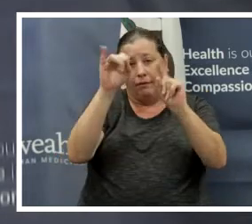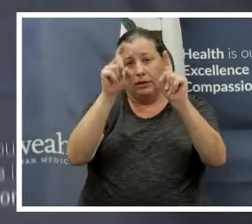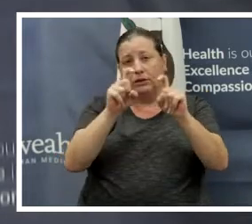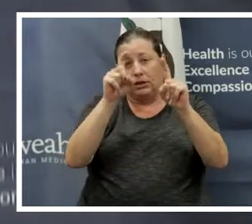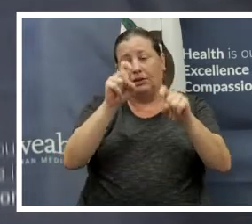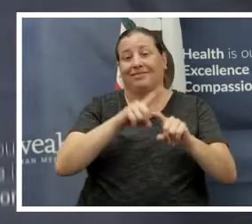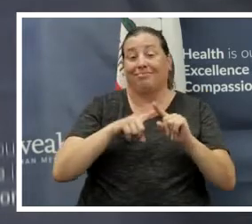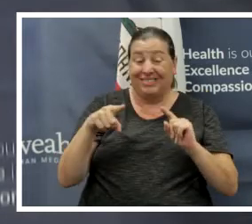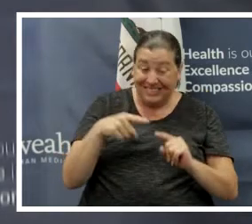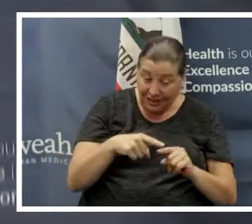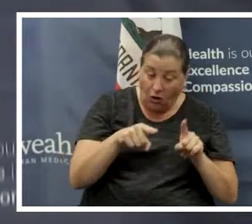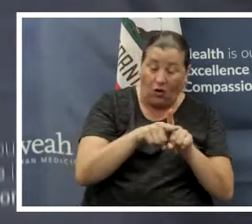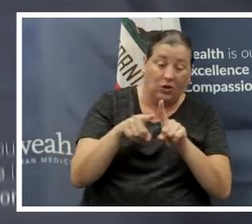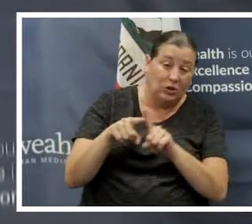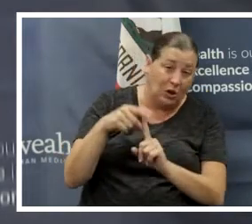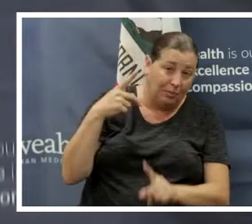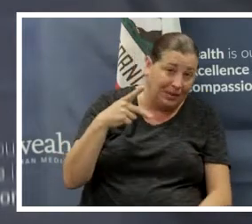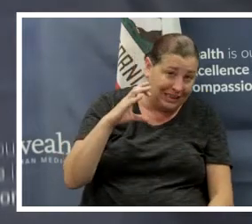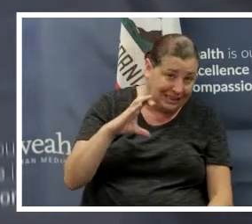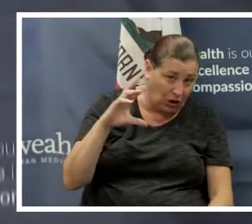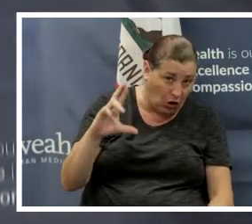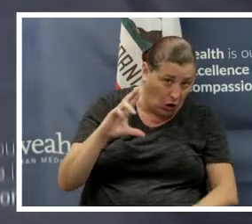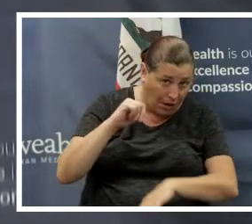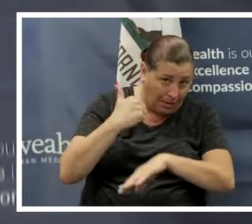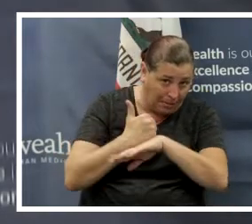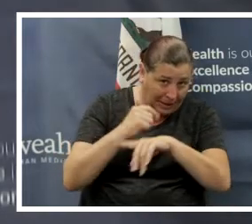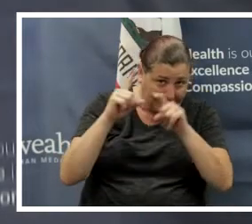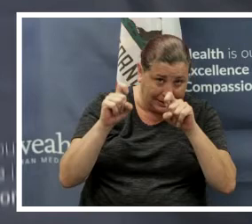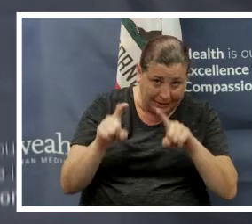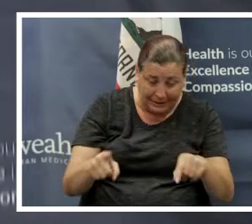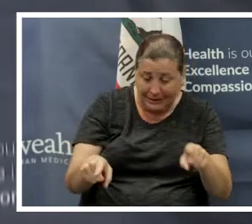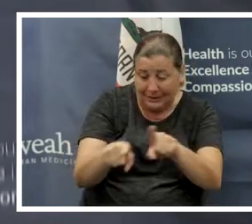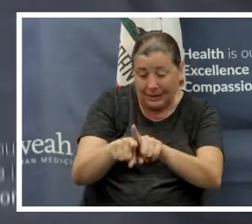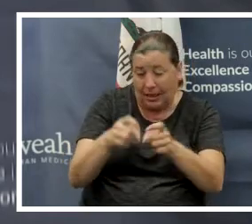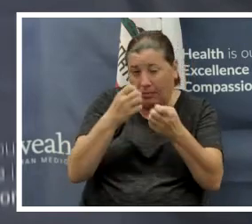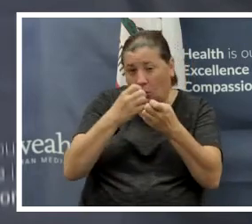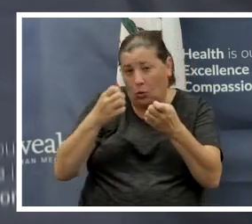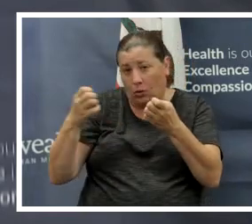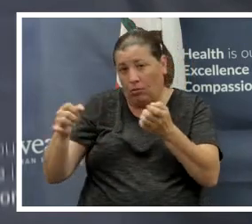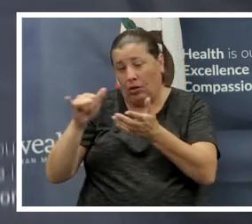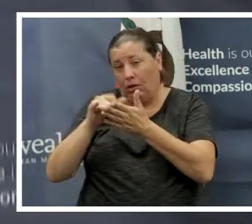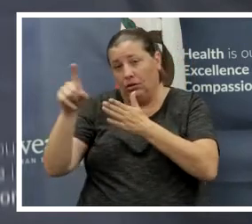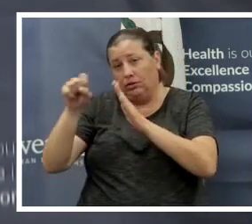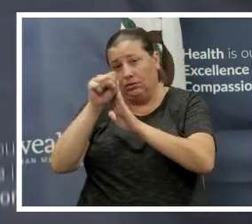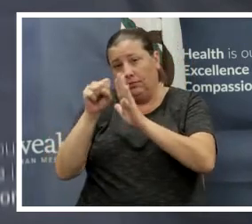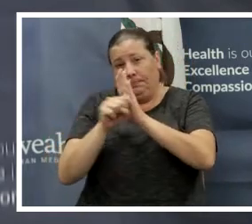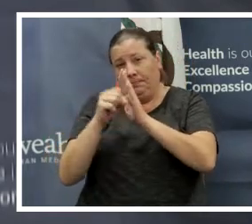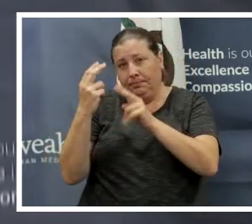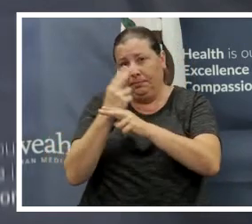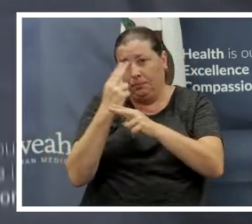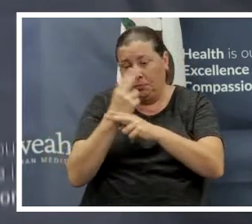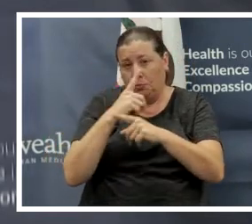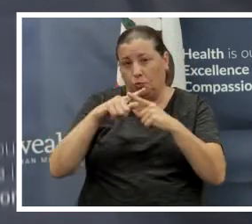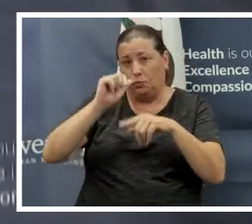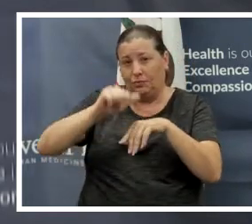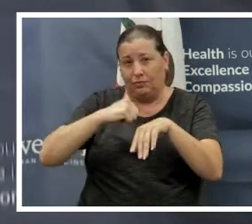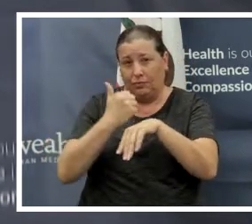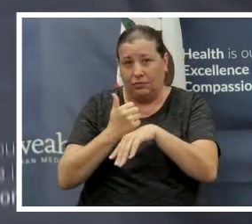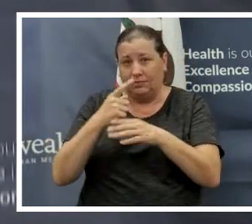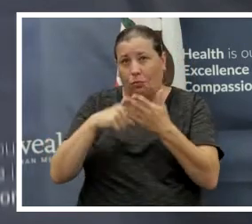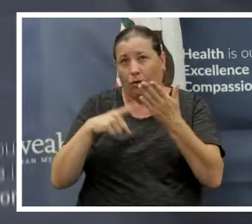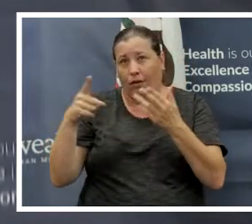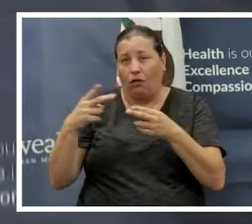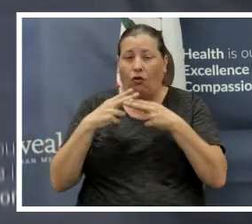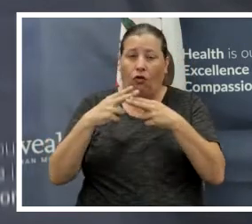a PCR-based test. It's the same equipment that the state is using to set up what they're calling a super